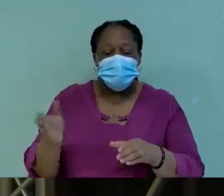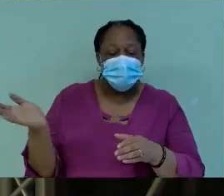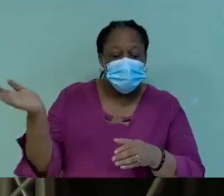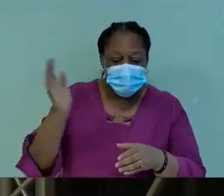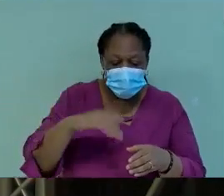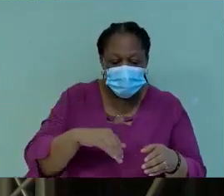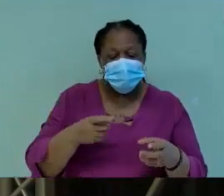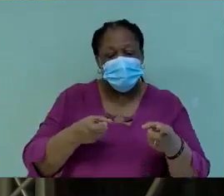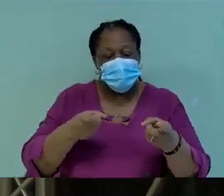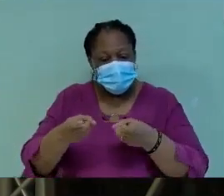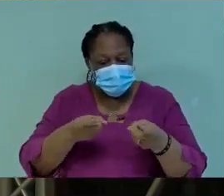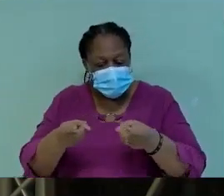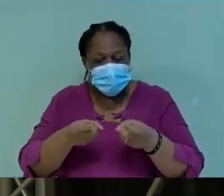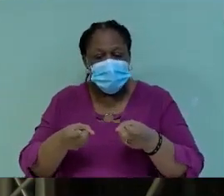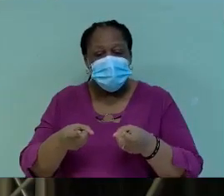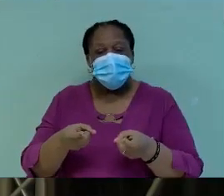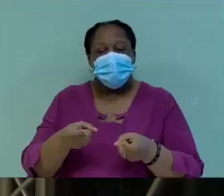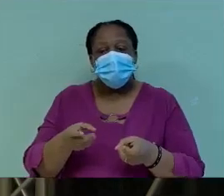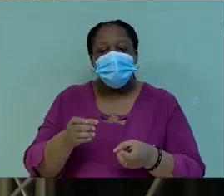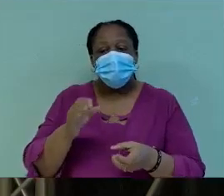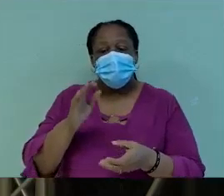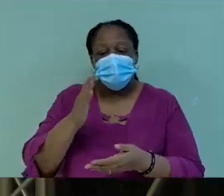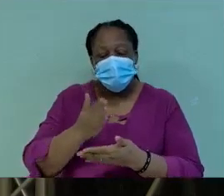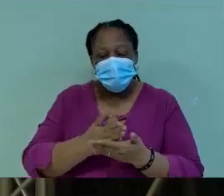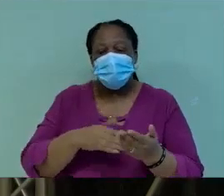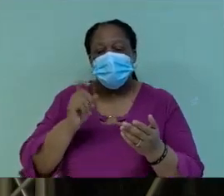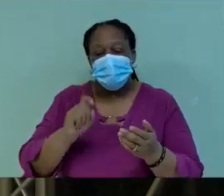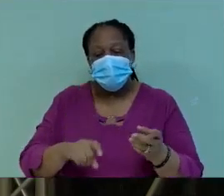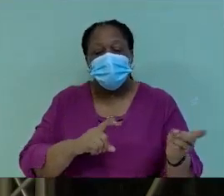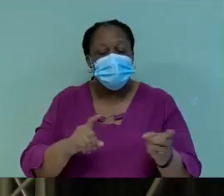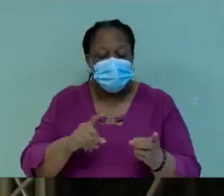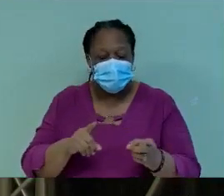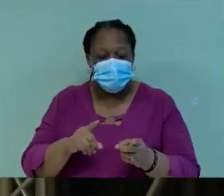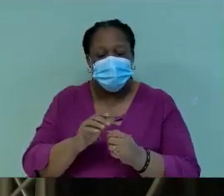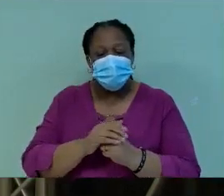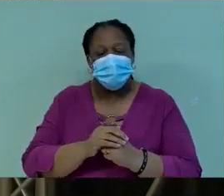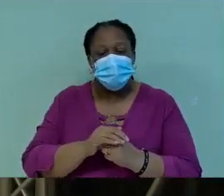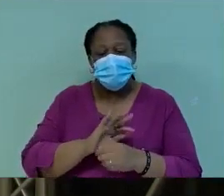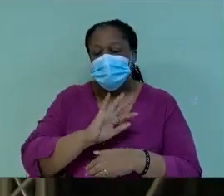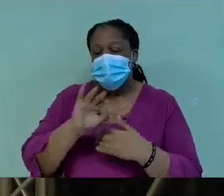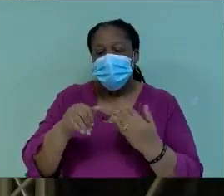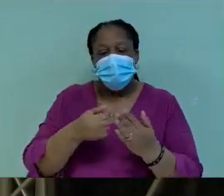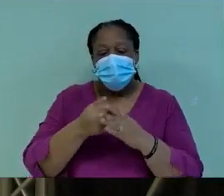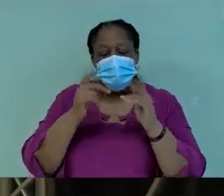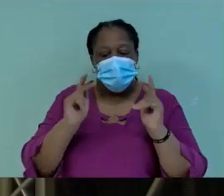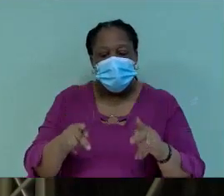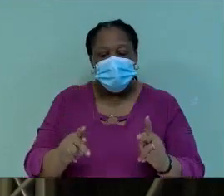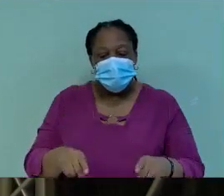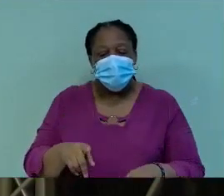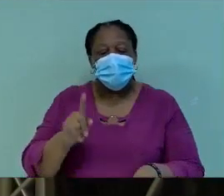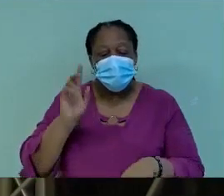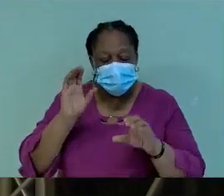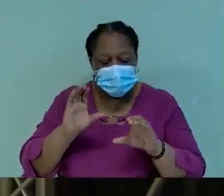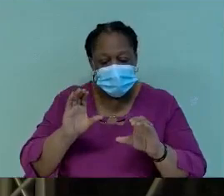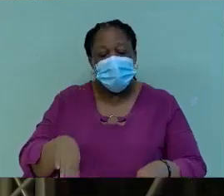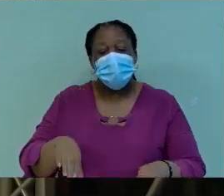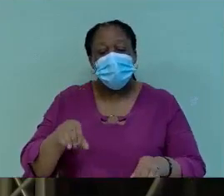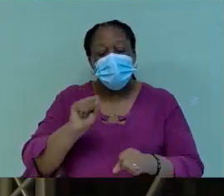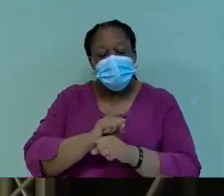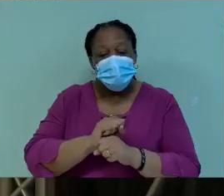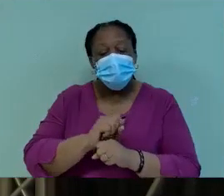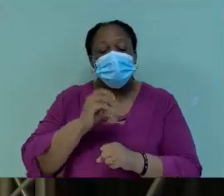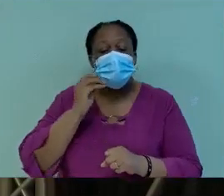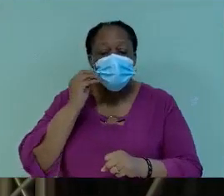to manage the delivery of these services. All employees who can work from home